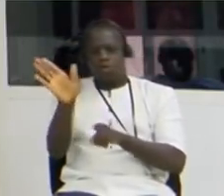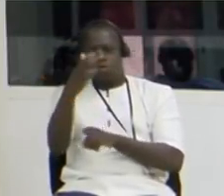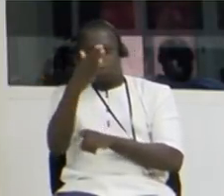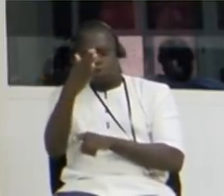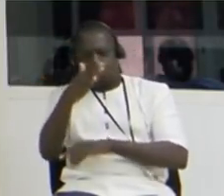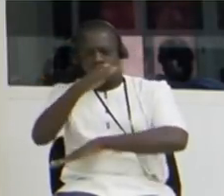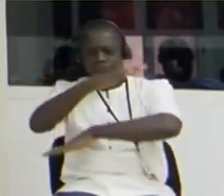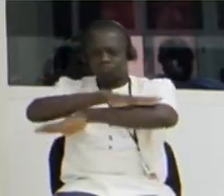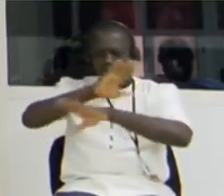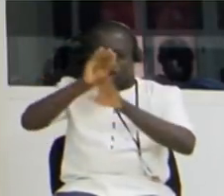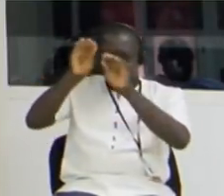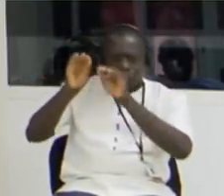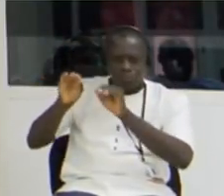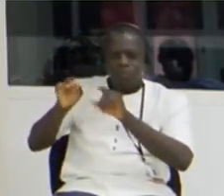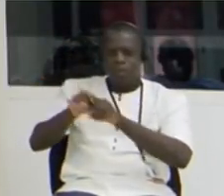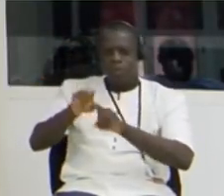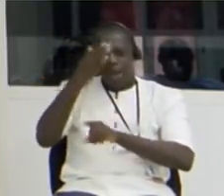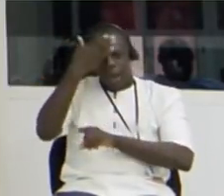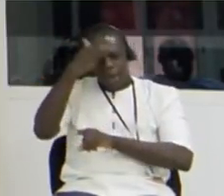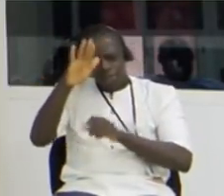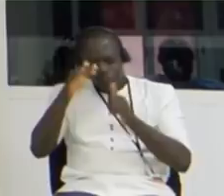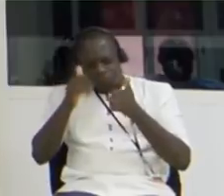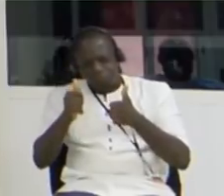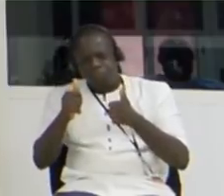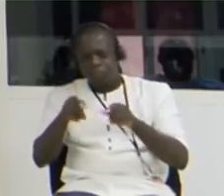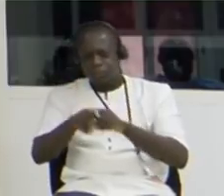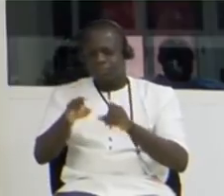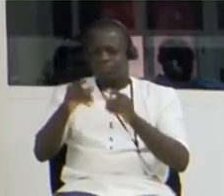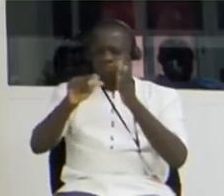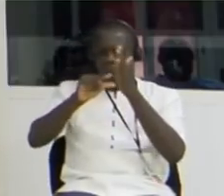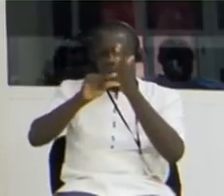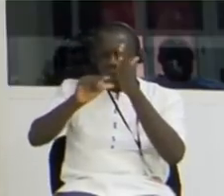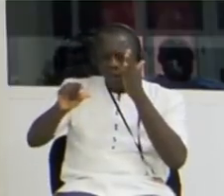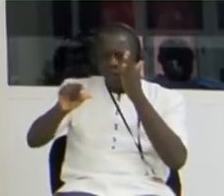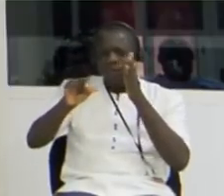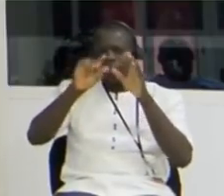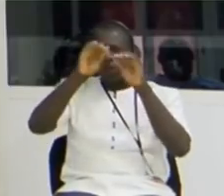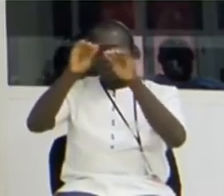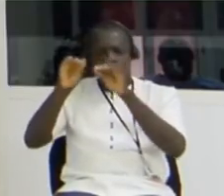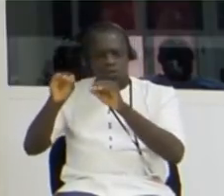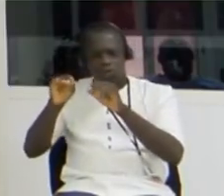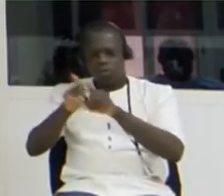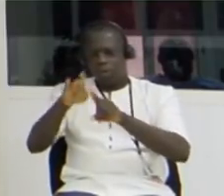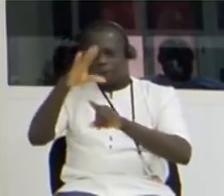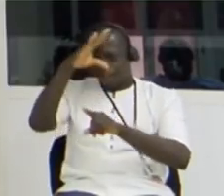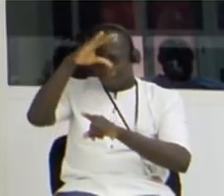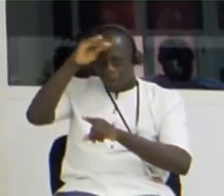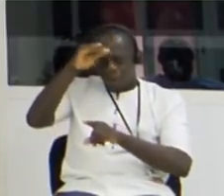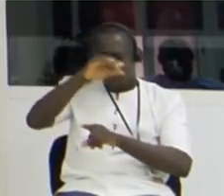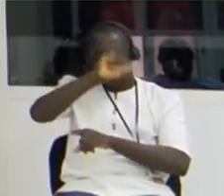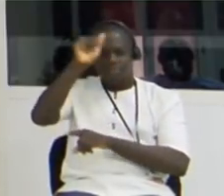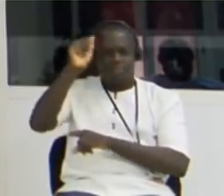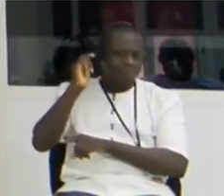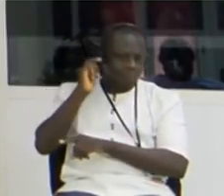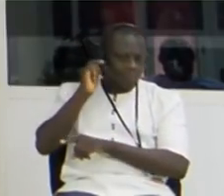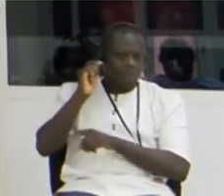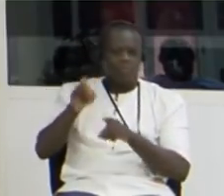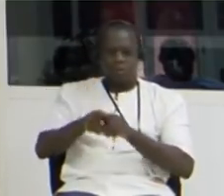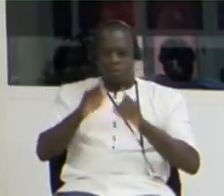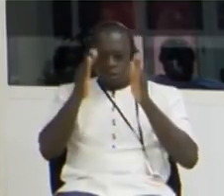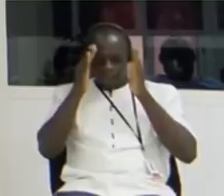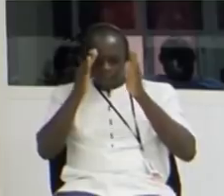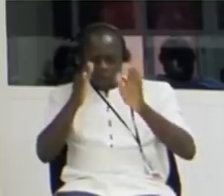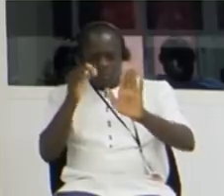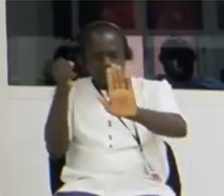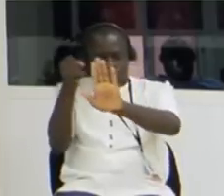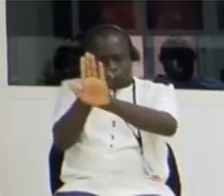mishaps, and also to make sure that the quality education of both boys and girls are taken care of, and also the protection